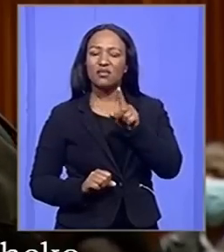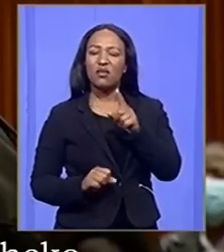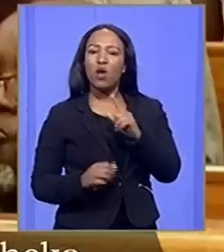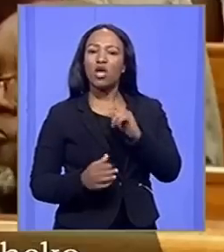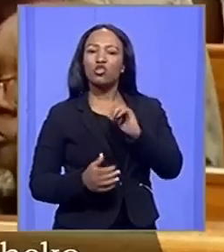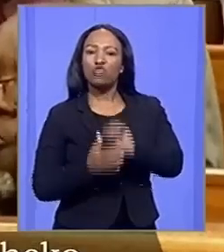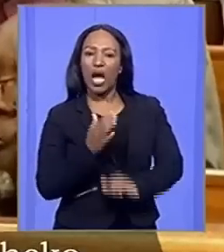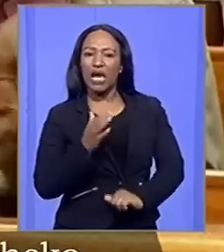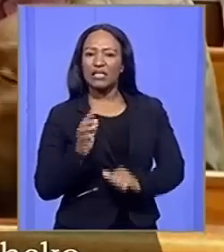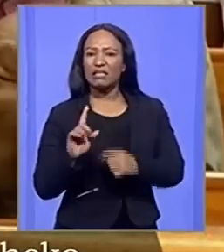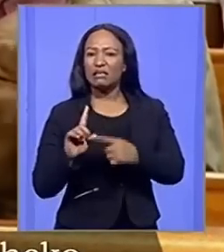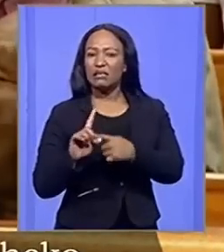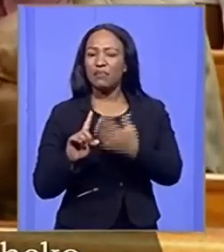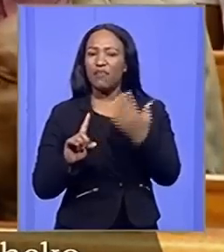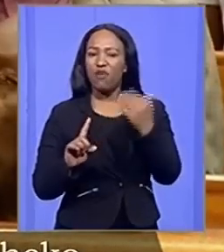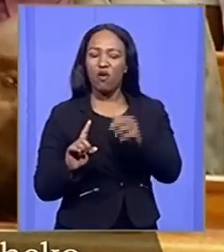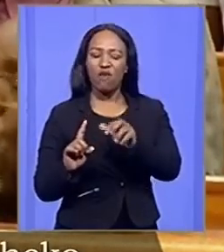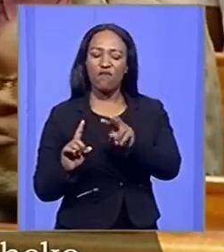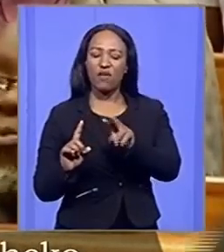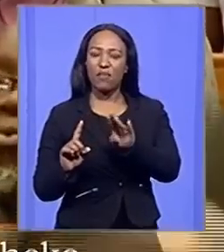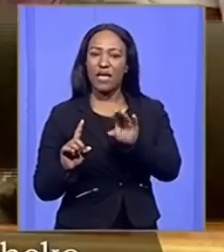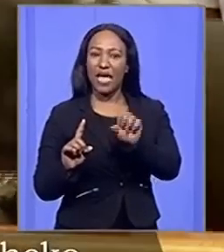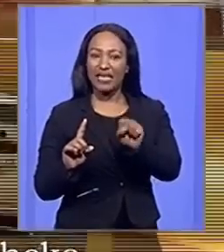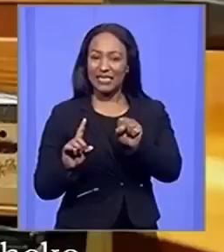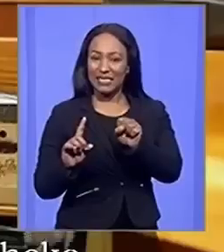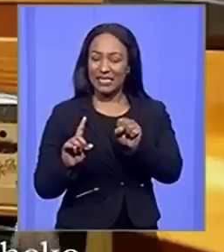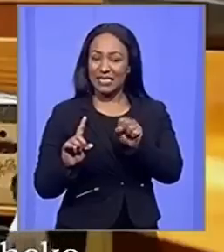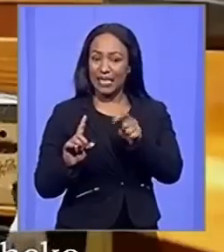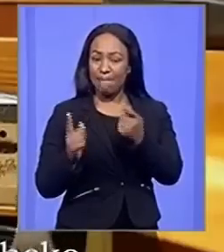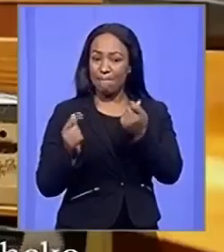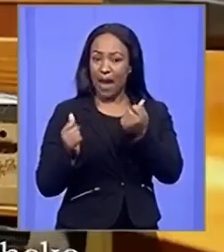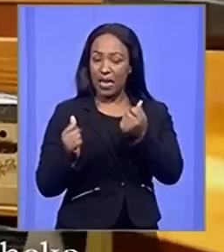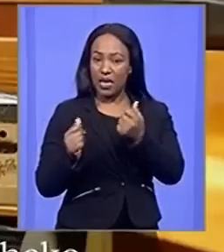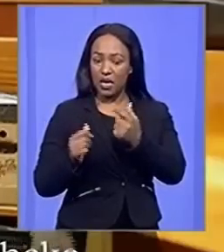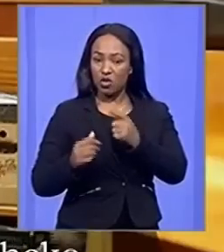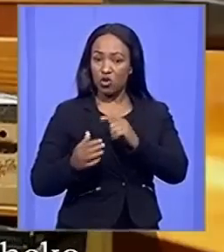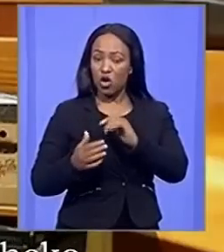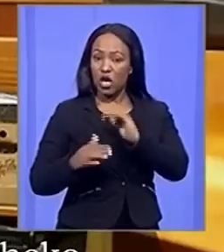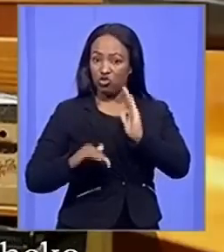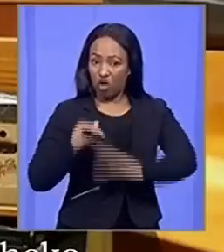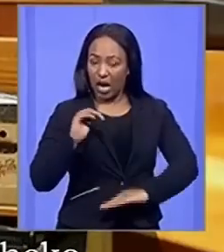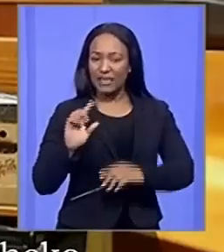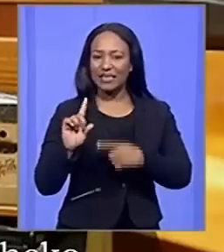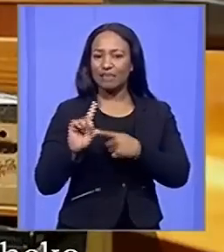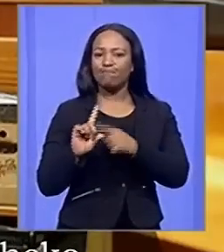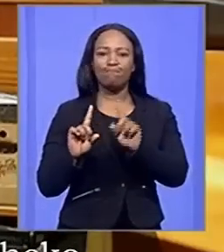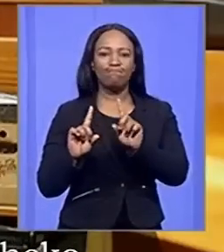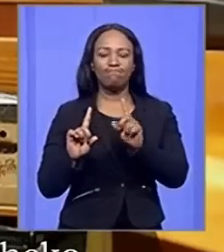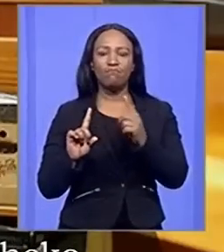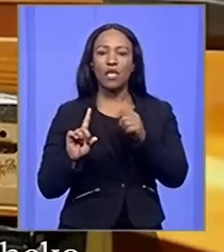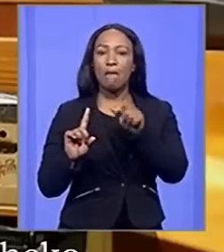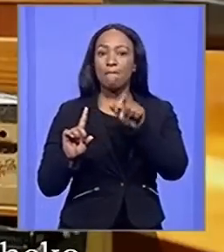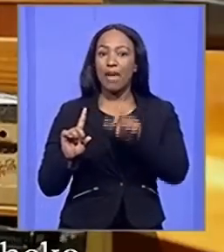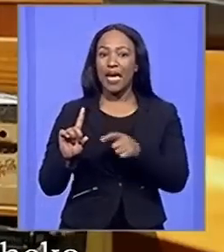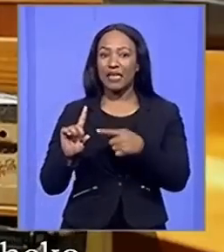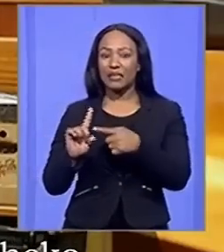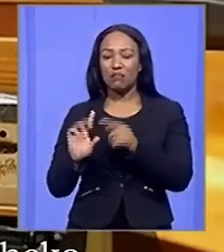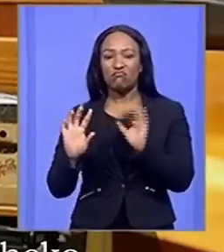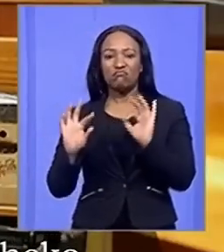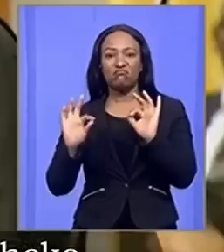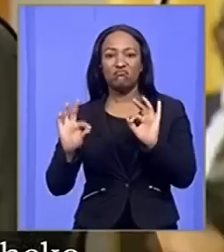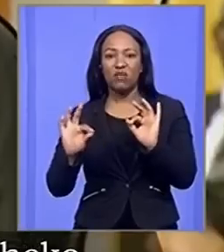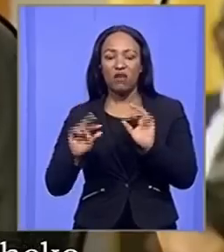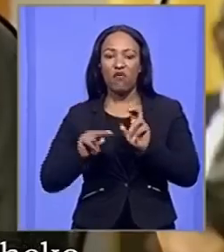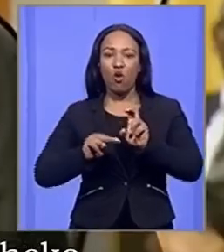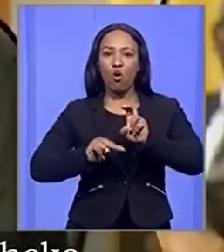Mphephu Ramapulane ka penkeng yeo e phutlamego ya VPS bjalo ka seo se dirago gore e sebe motho wa maleba go ka tsorama setulo